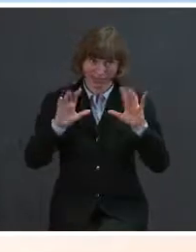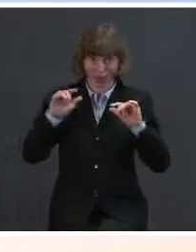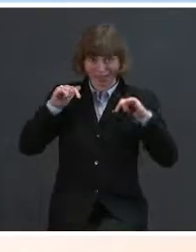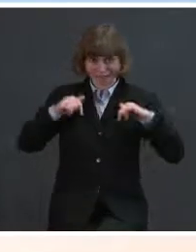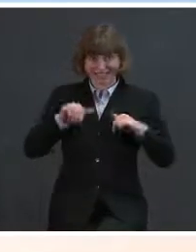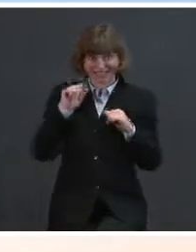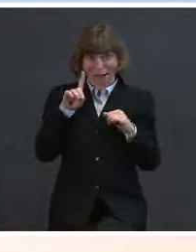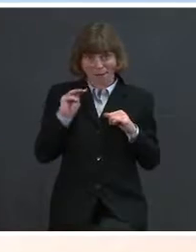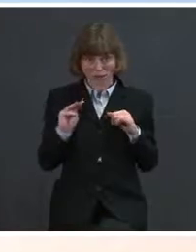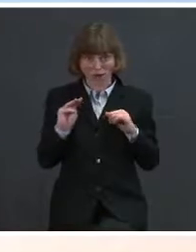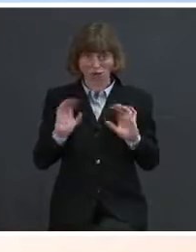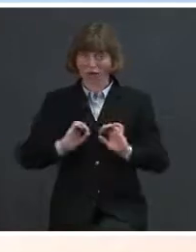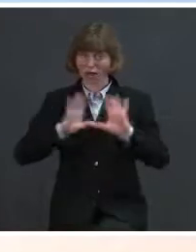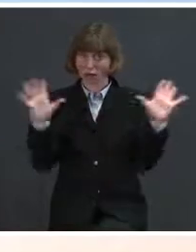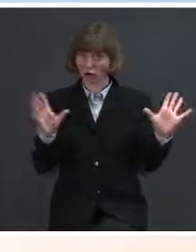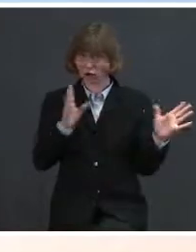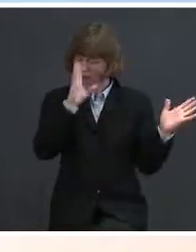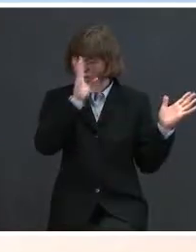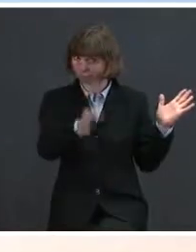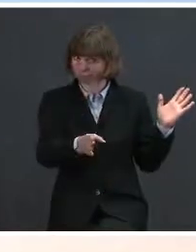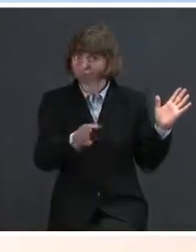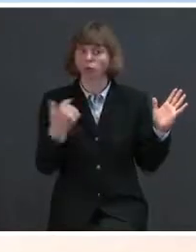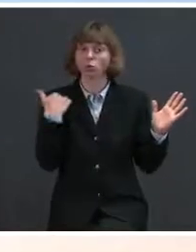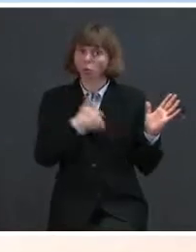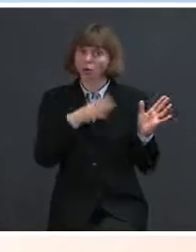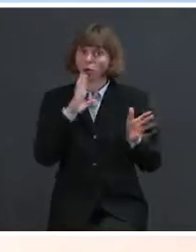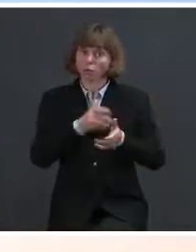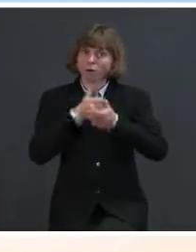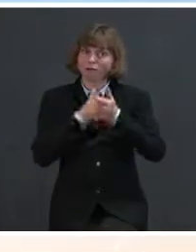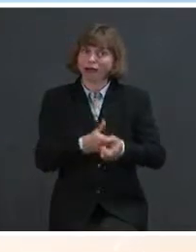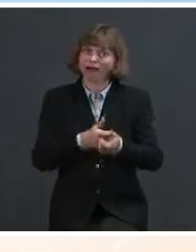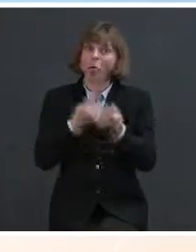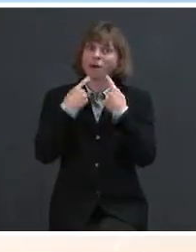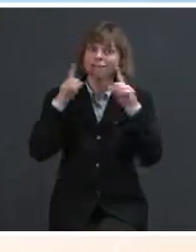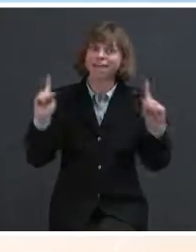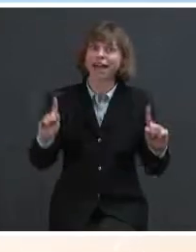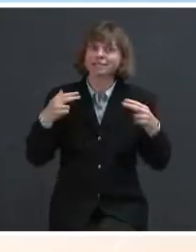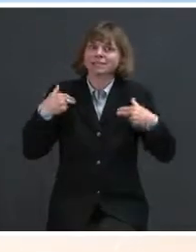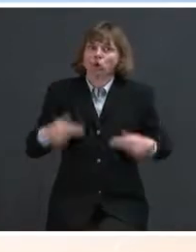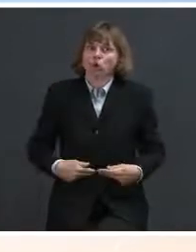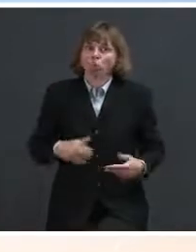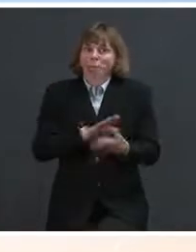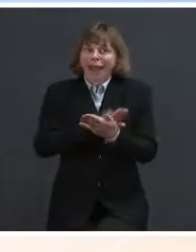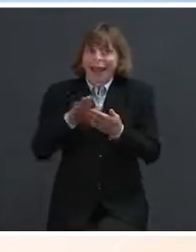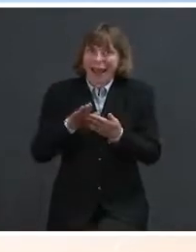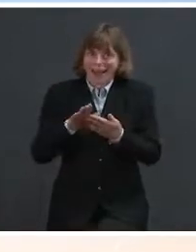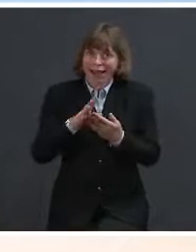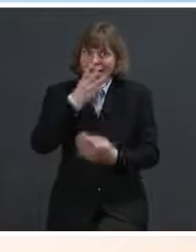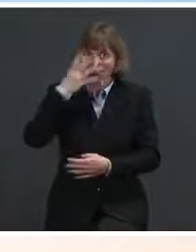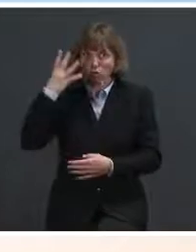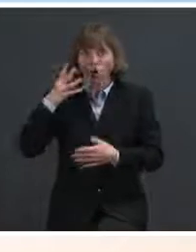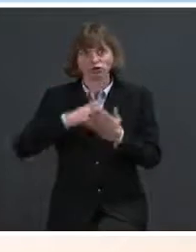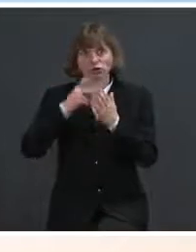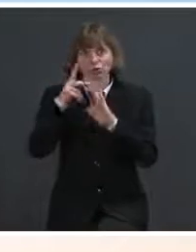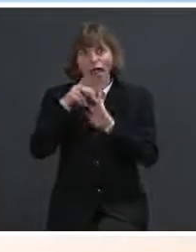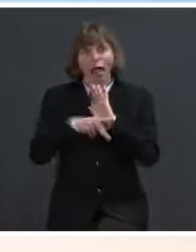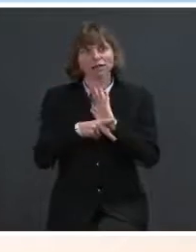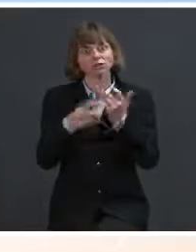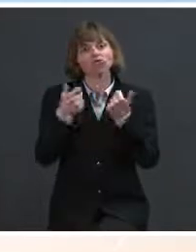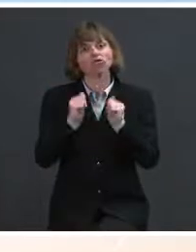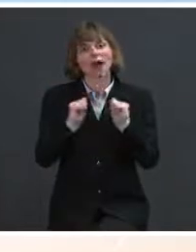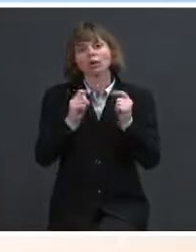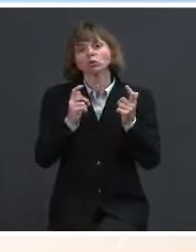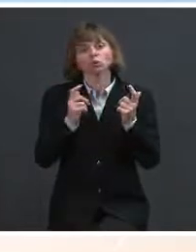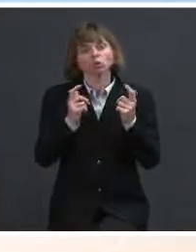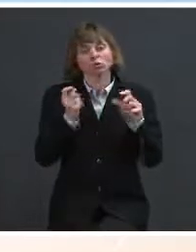clear, that we are going to pursue an effective and humane immigration policy and unwind what we believe was the ineffective and inhumane